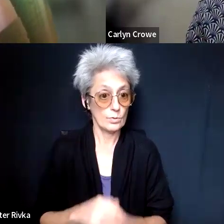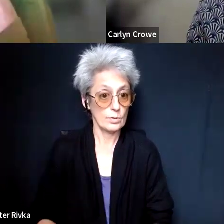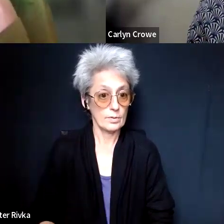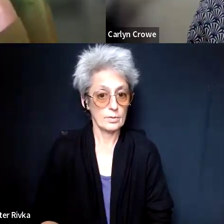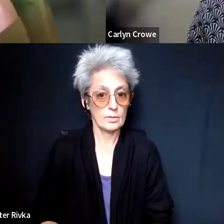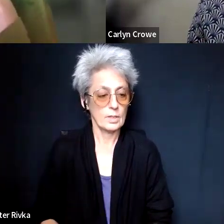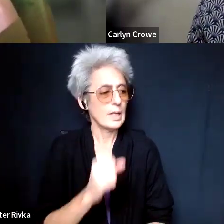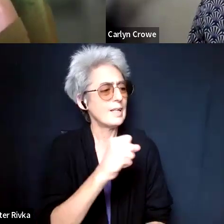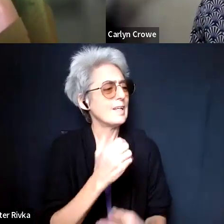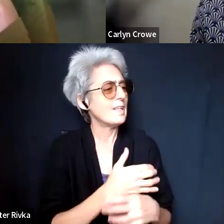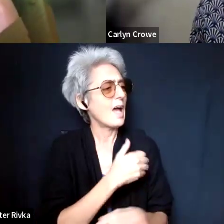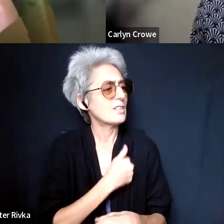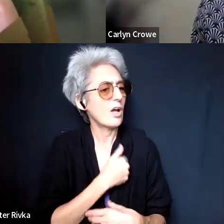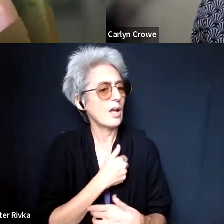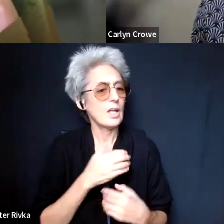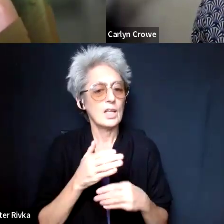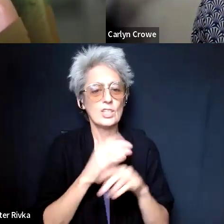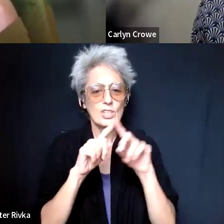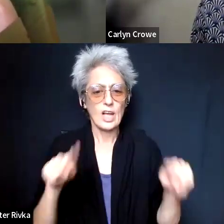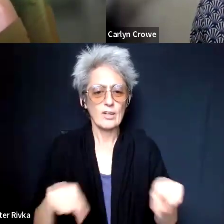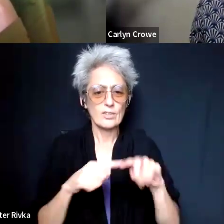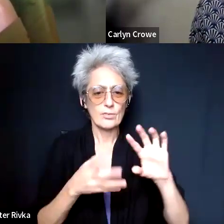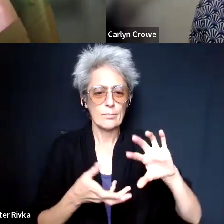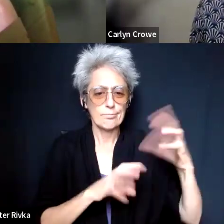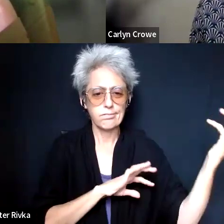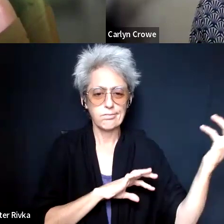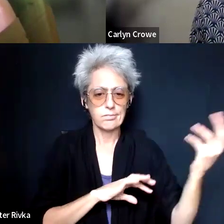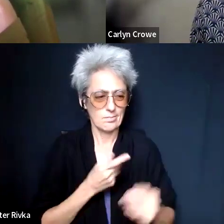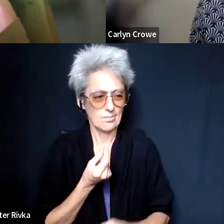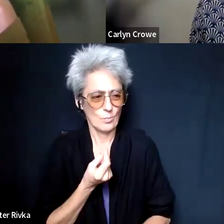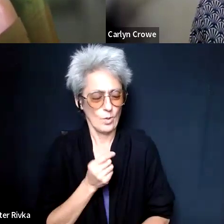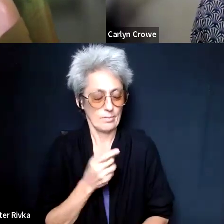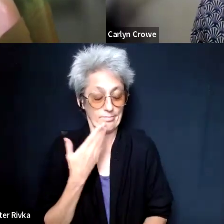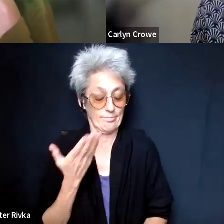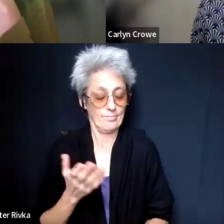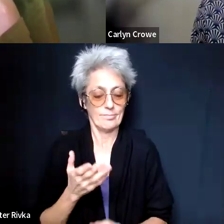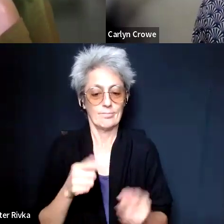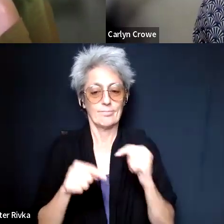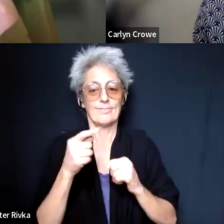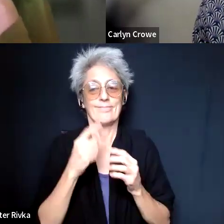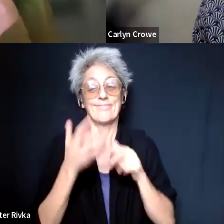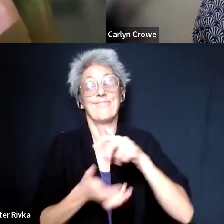Yeah, sorry, my share screen's acting up. I don't know what was going on. So let me start again.